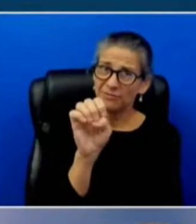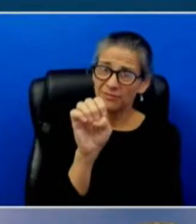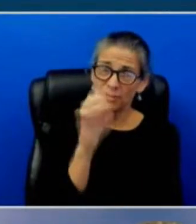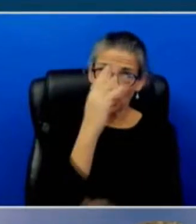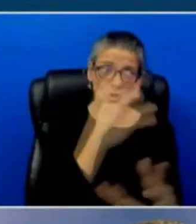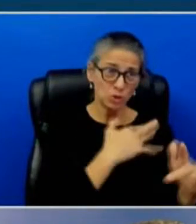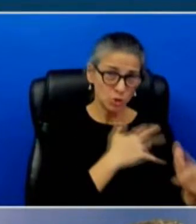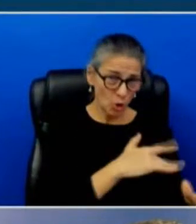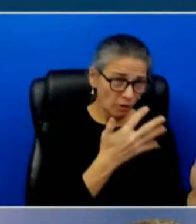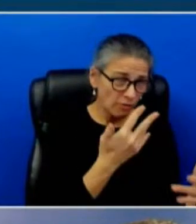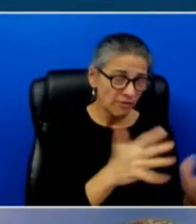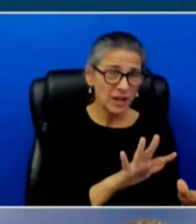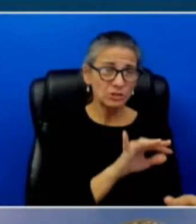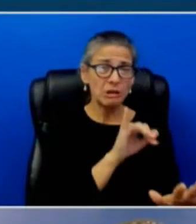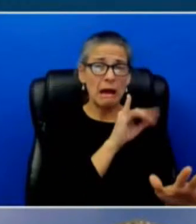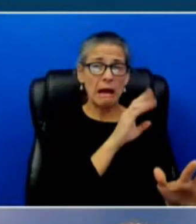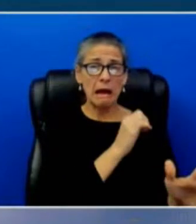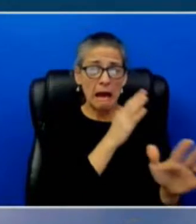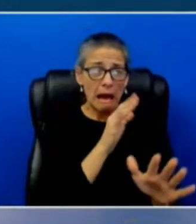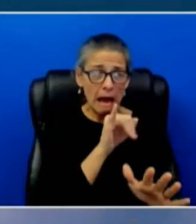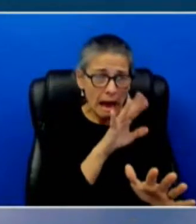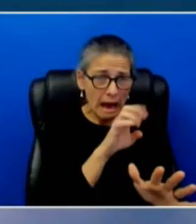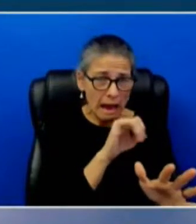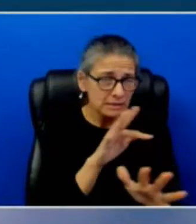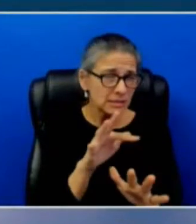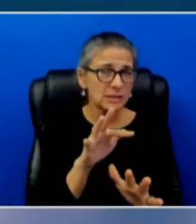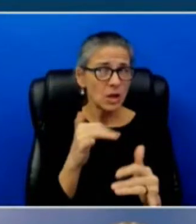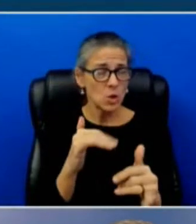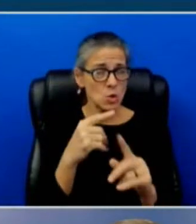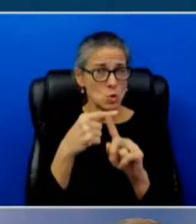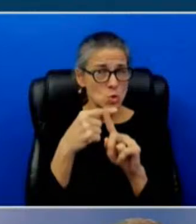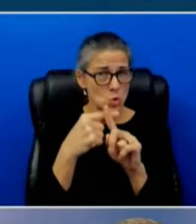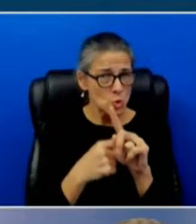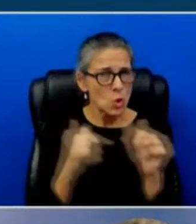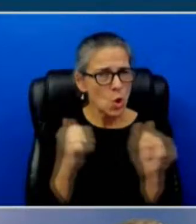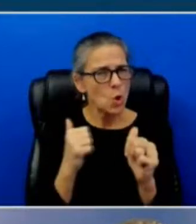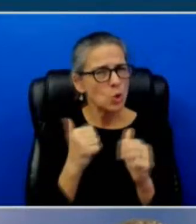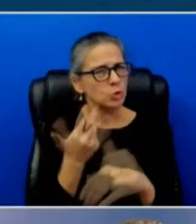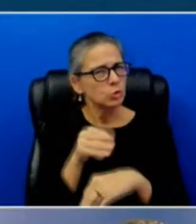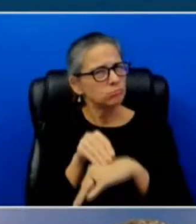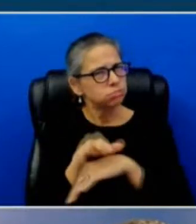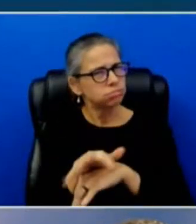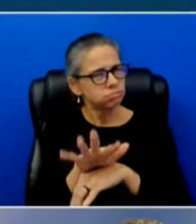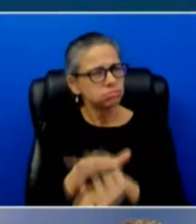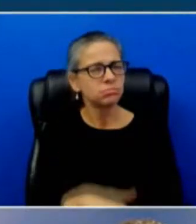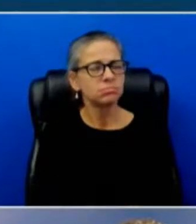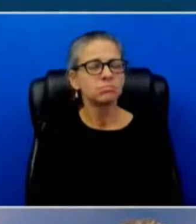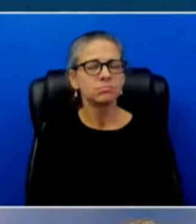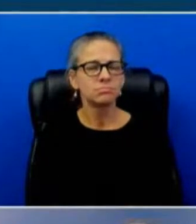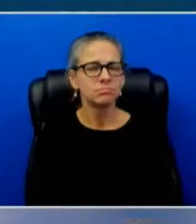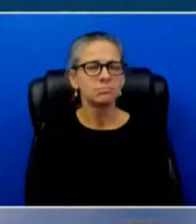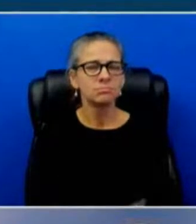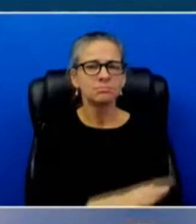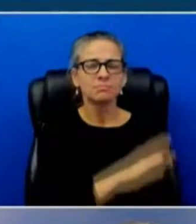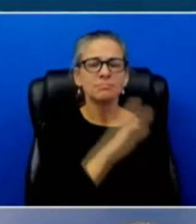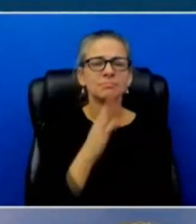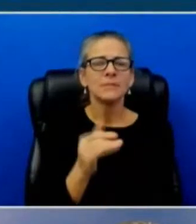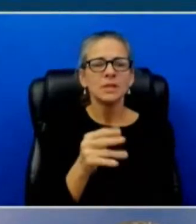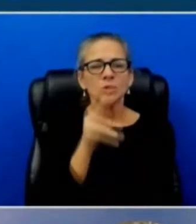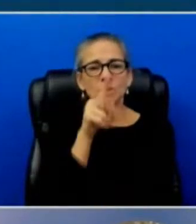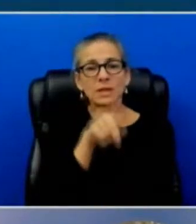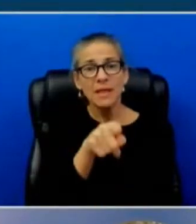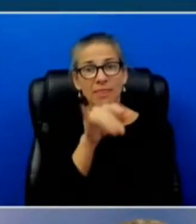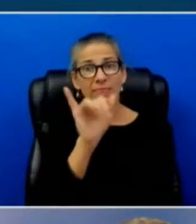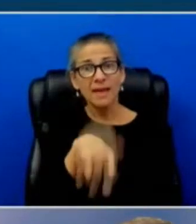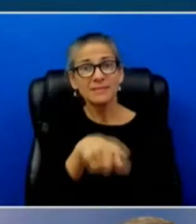snow. So just a couple things on the next slides. We got a lot of down power lines. So the